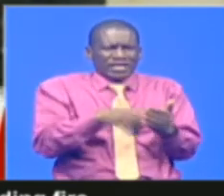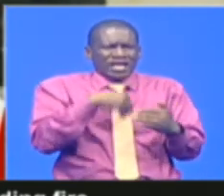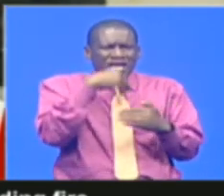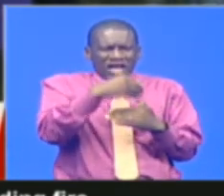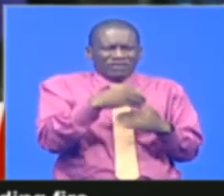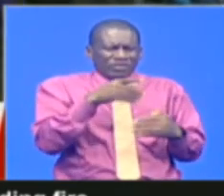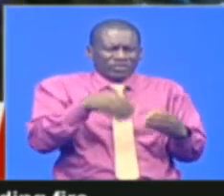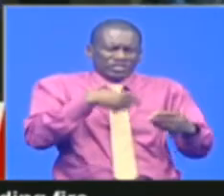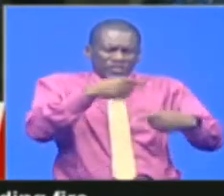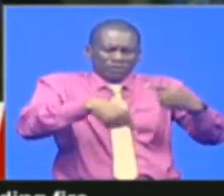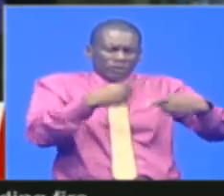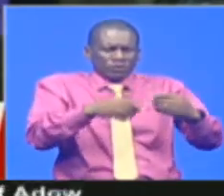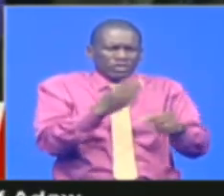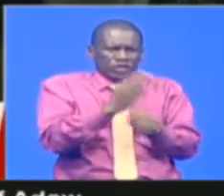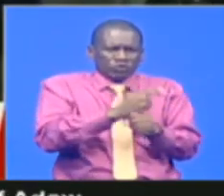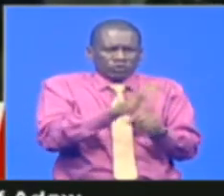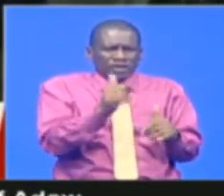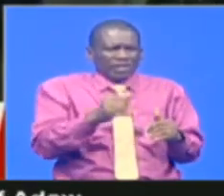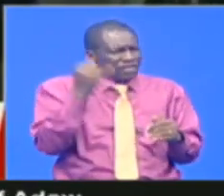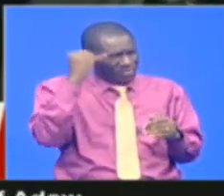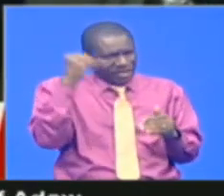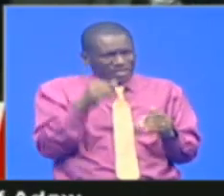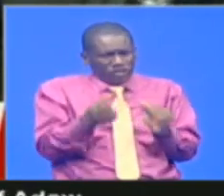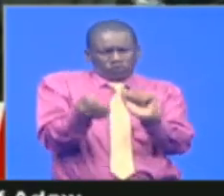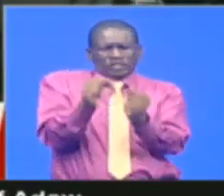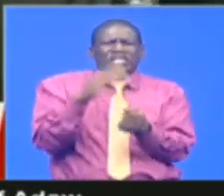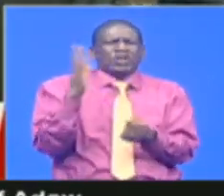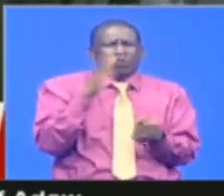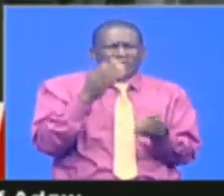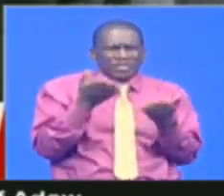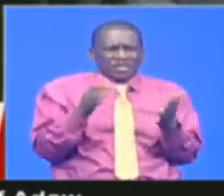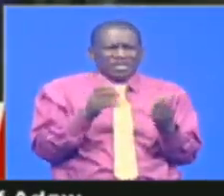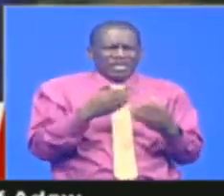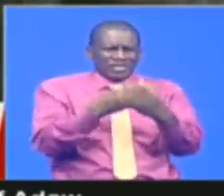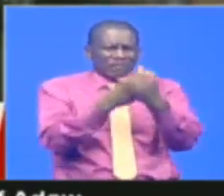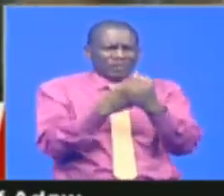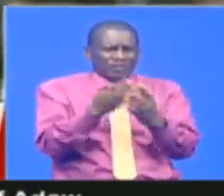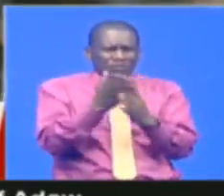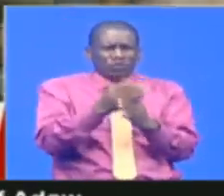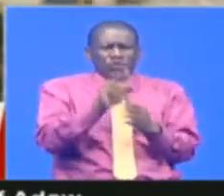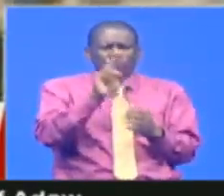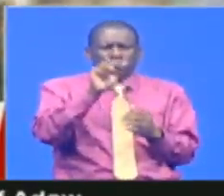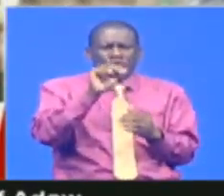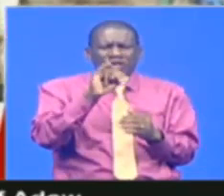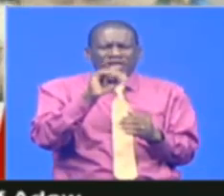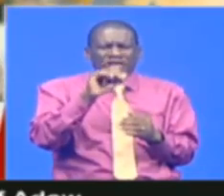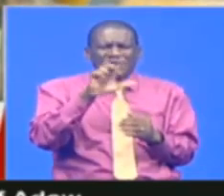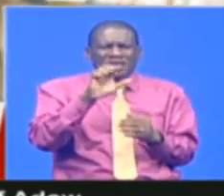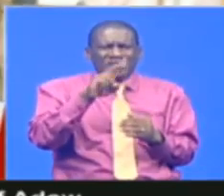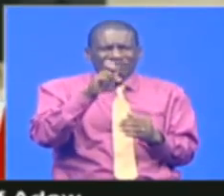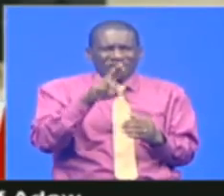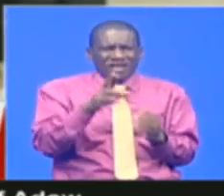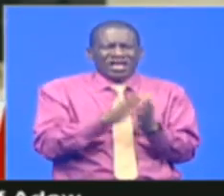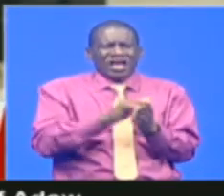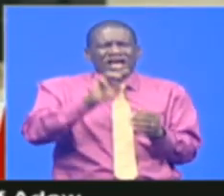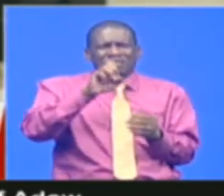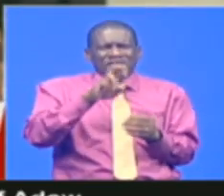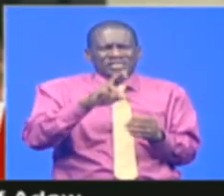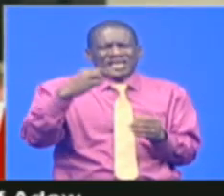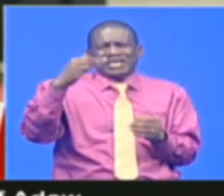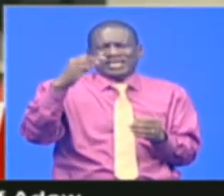and consumed. The initiative U-Turn Waste Project is a partnership between the Unilever East Africa and Mr. Green Africa. We